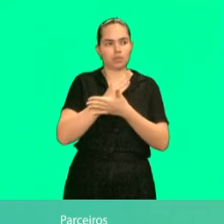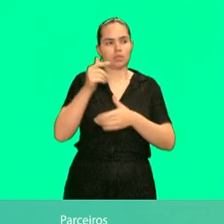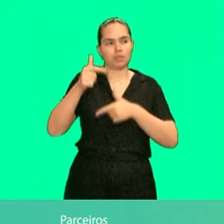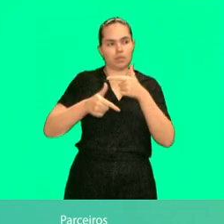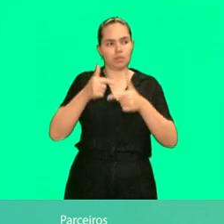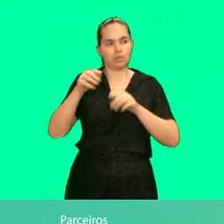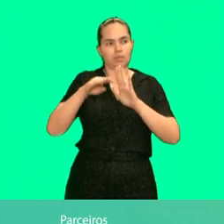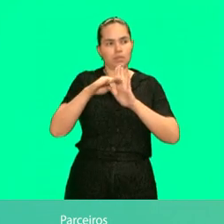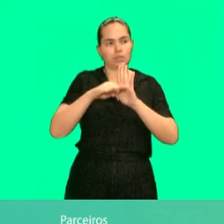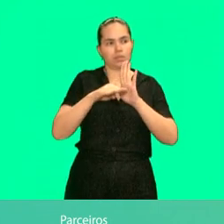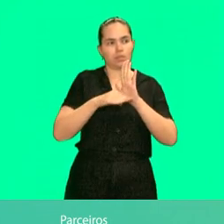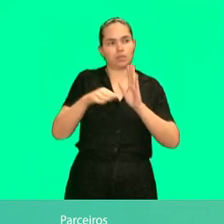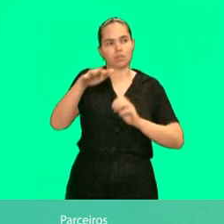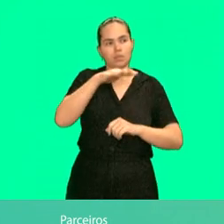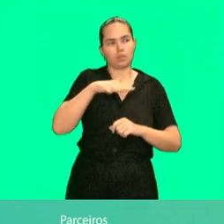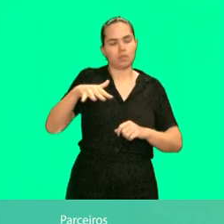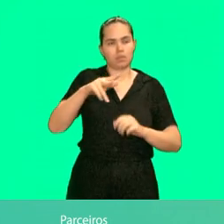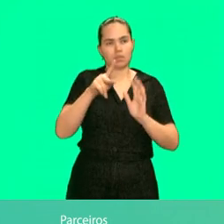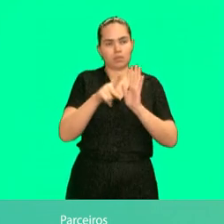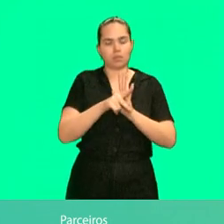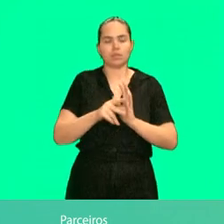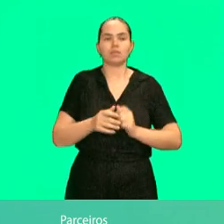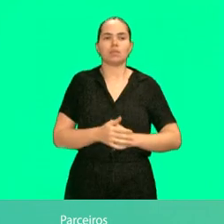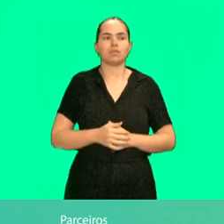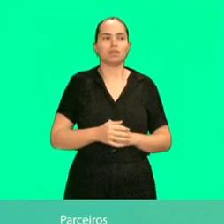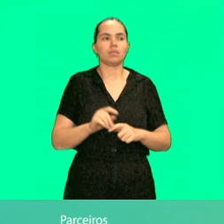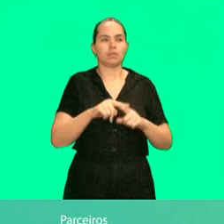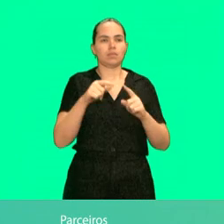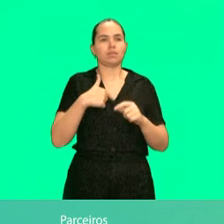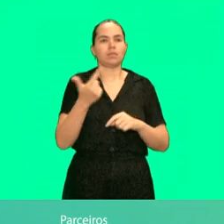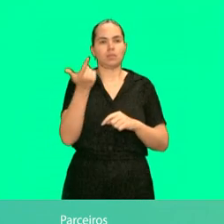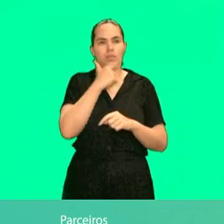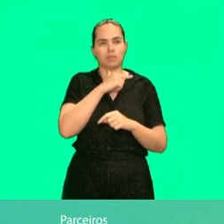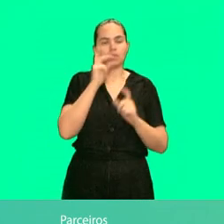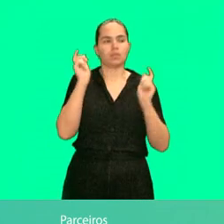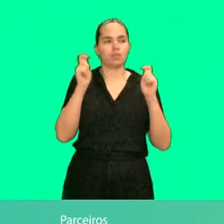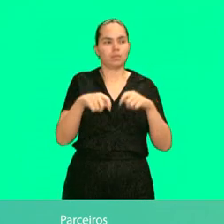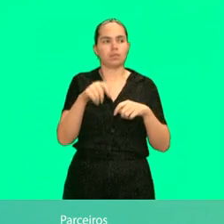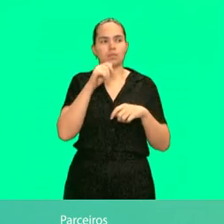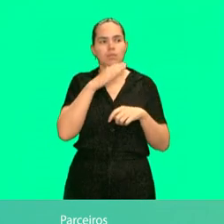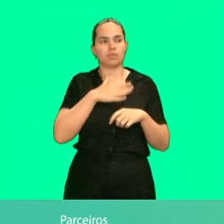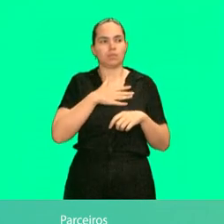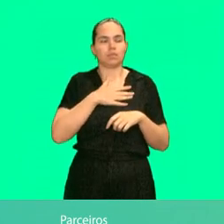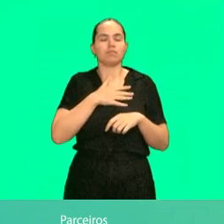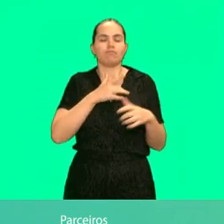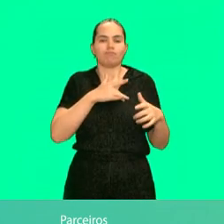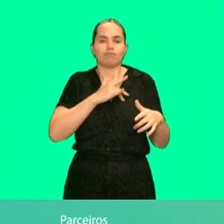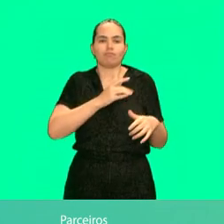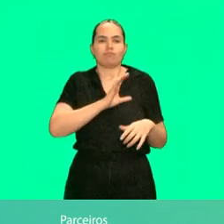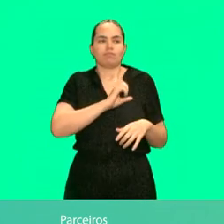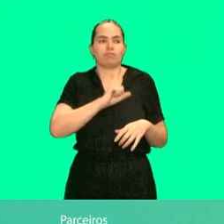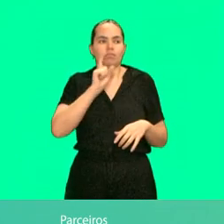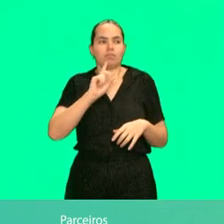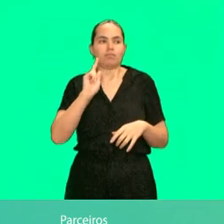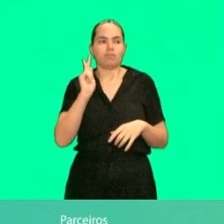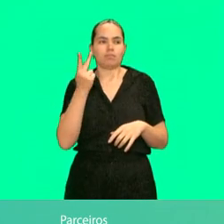of reformers, some papers I've been publishing talking about lithium